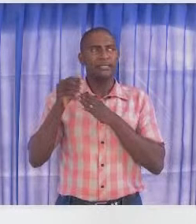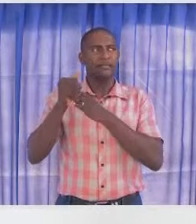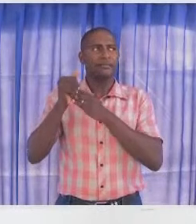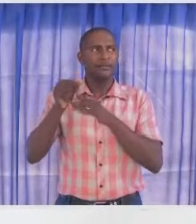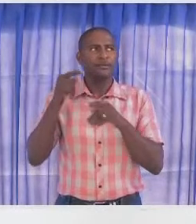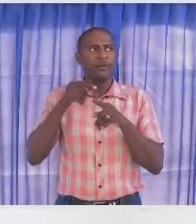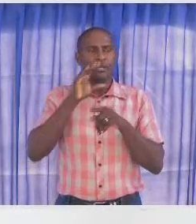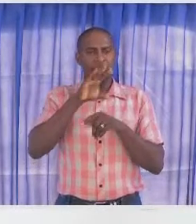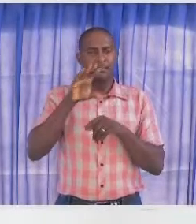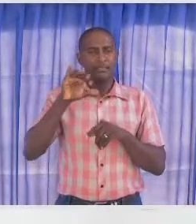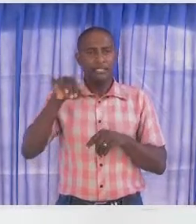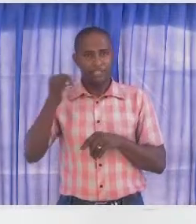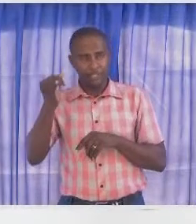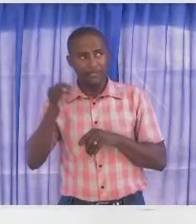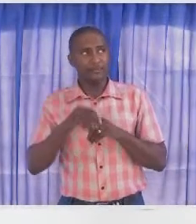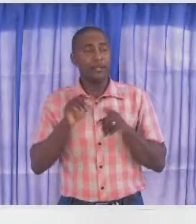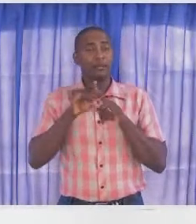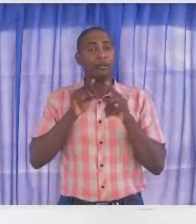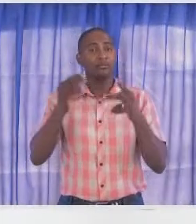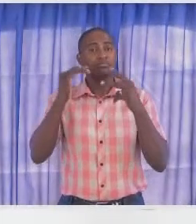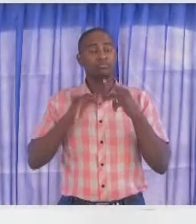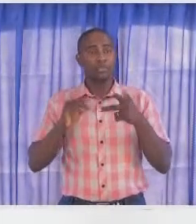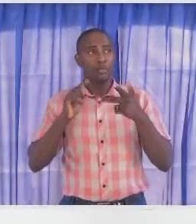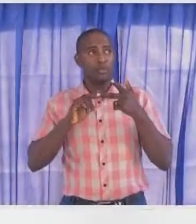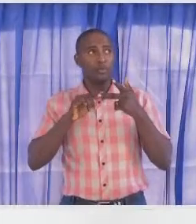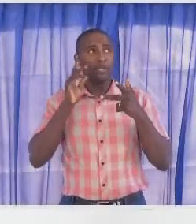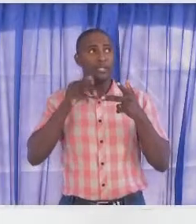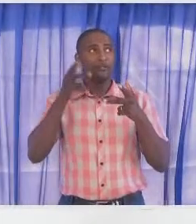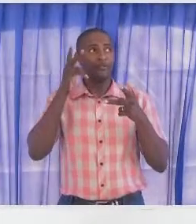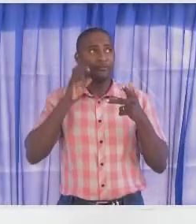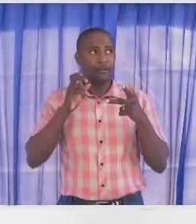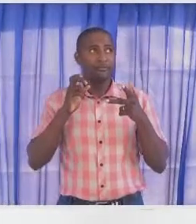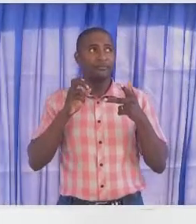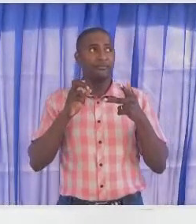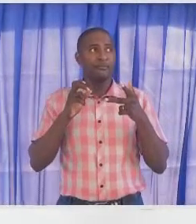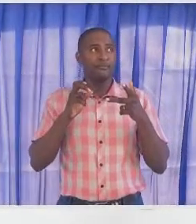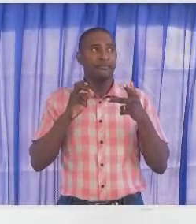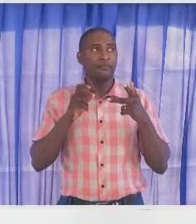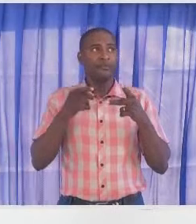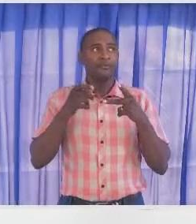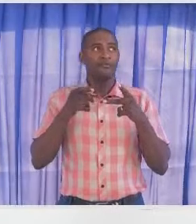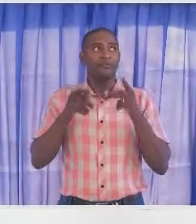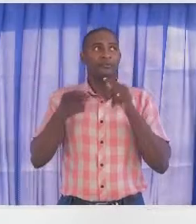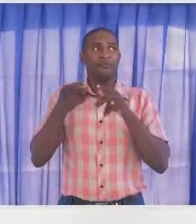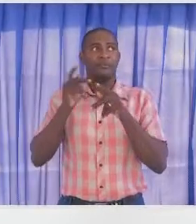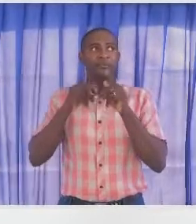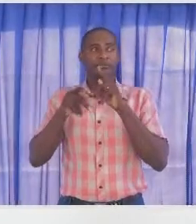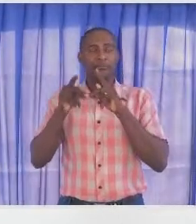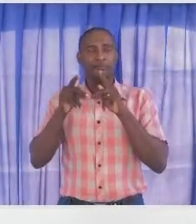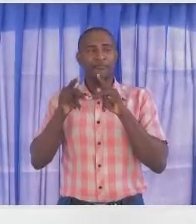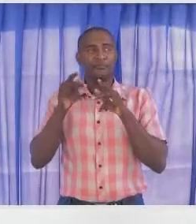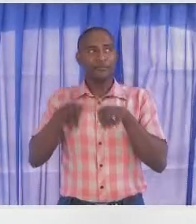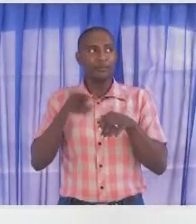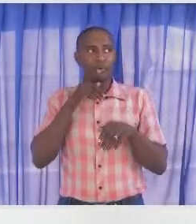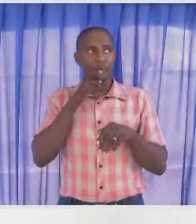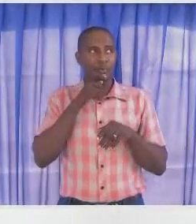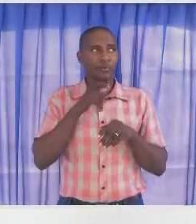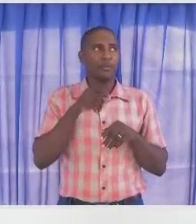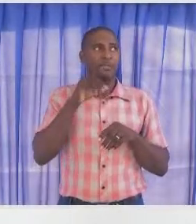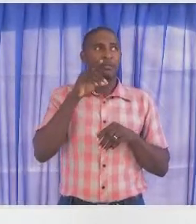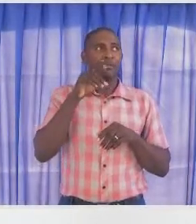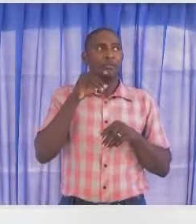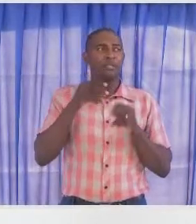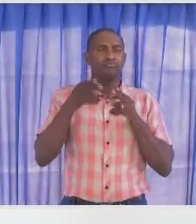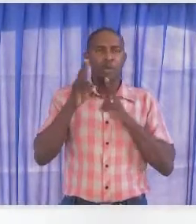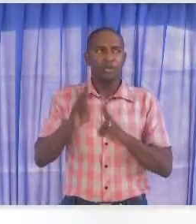Council of Community Colleges. And then we're going to hear on industry, because the Honorable Floyd Green will deliver